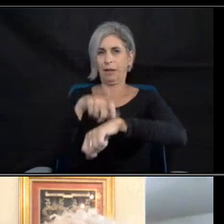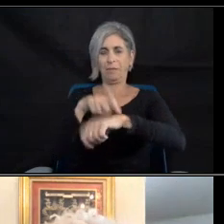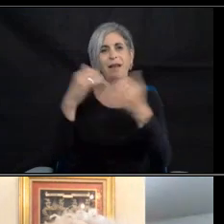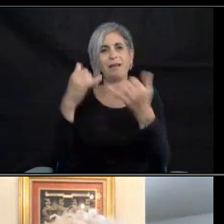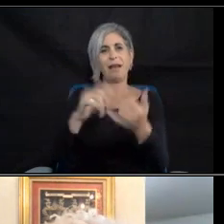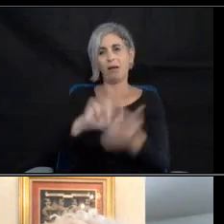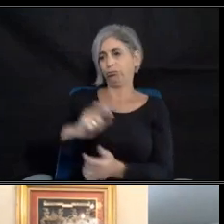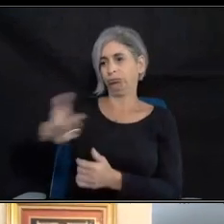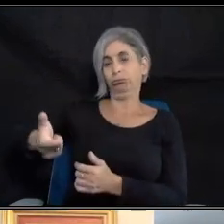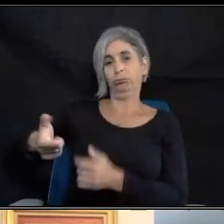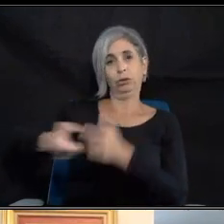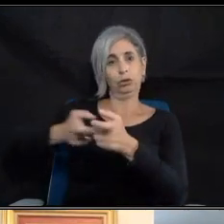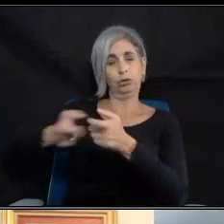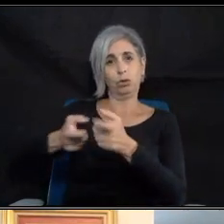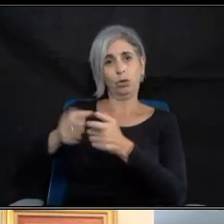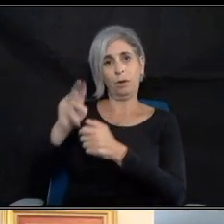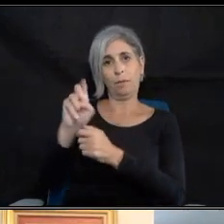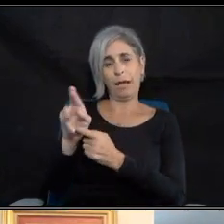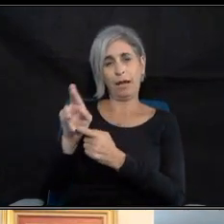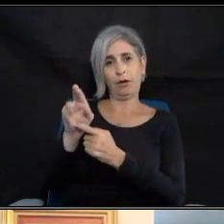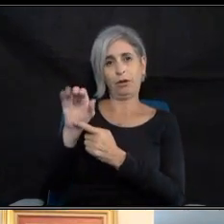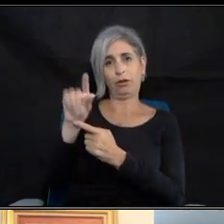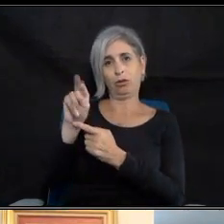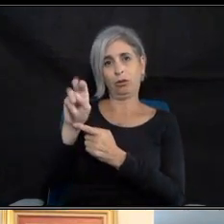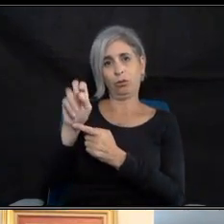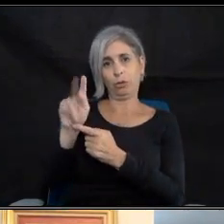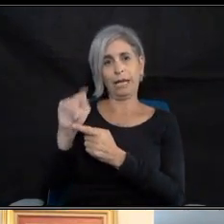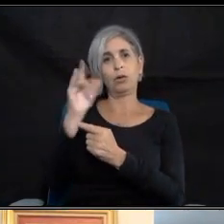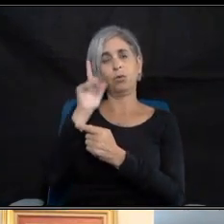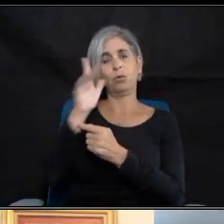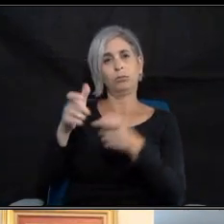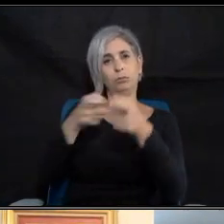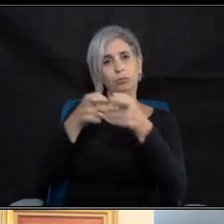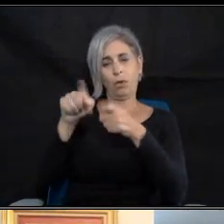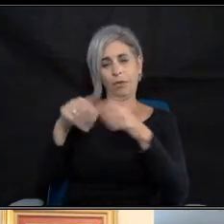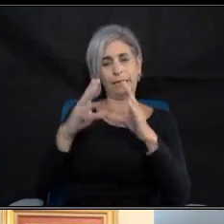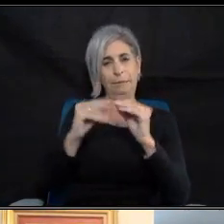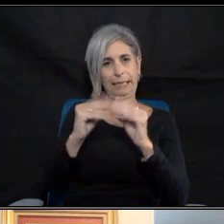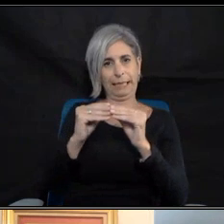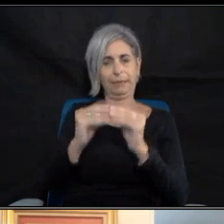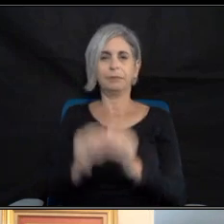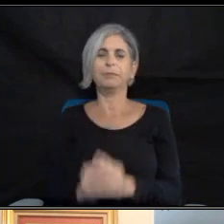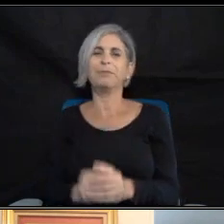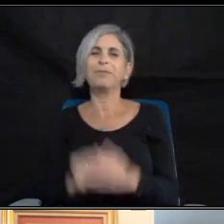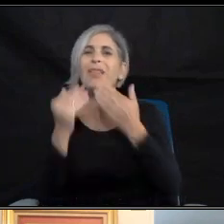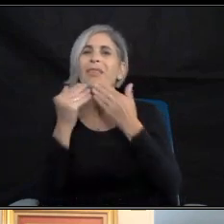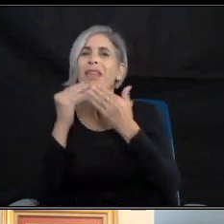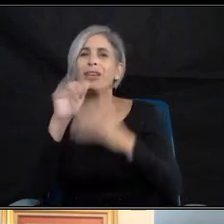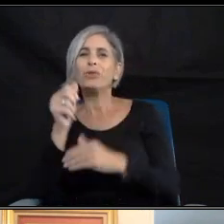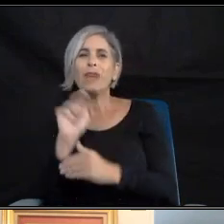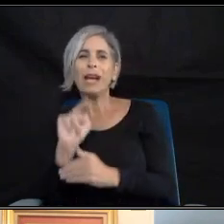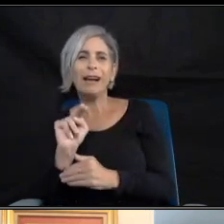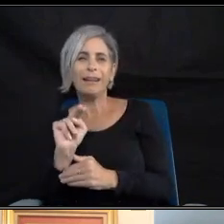turn control over to Mayor Stephen Grant, who will be presiding over today's meeting. Thank you, John.